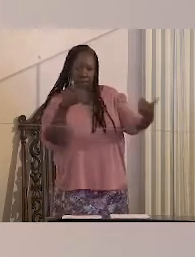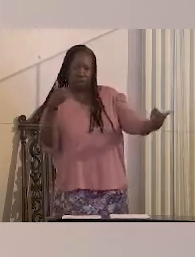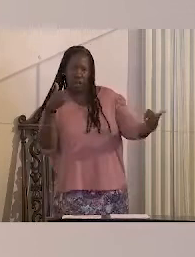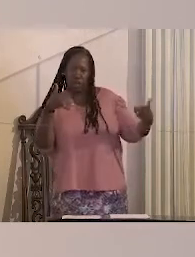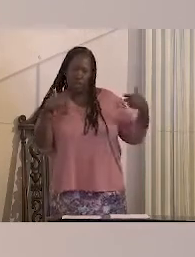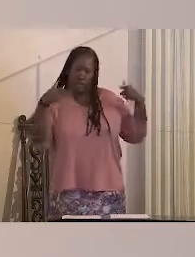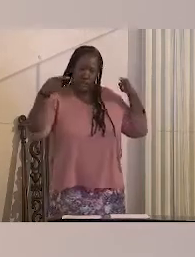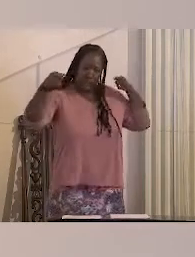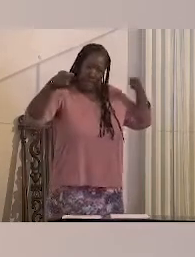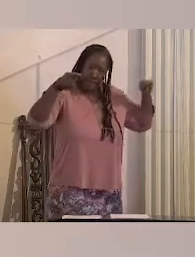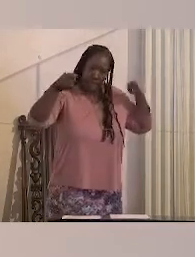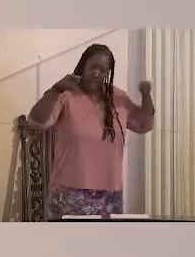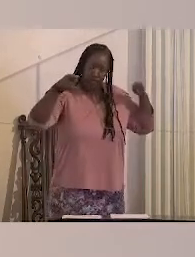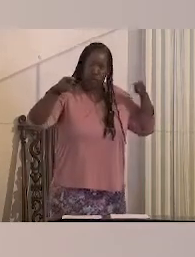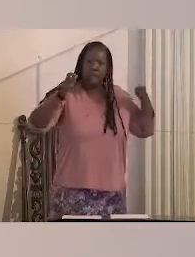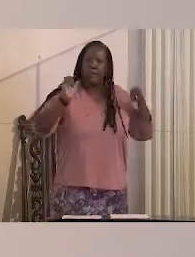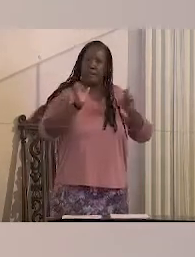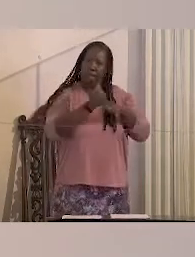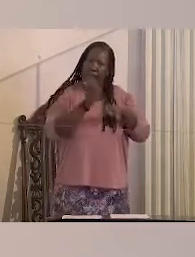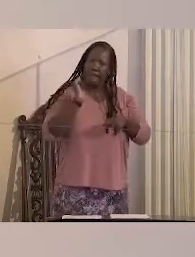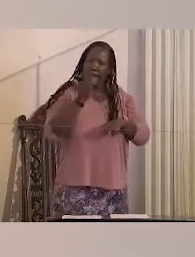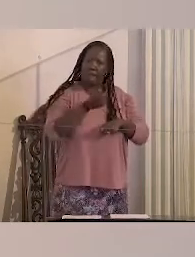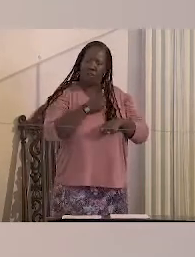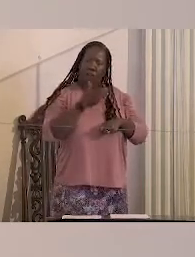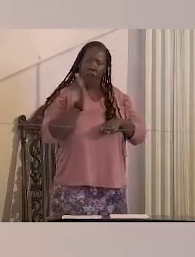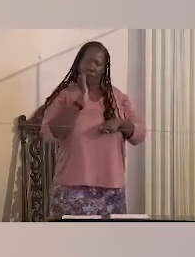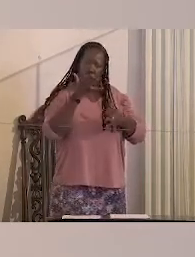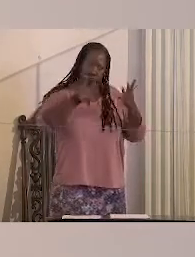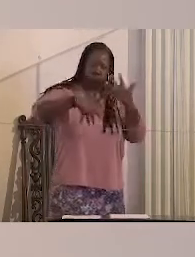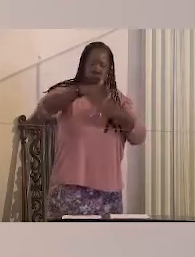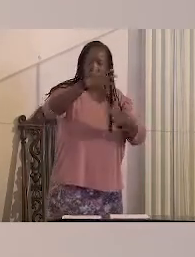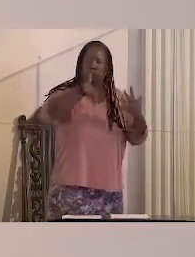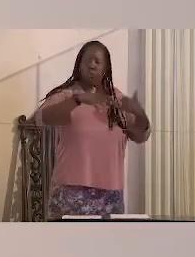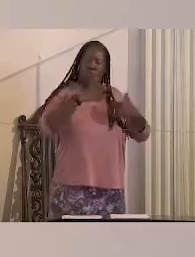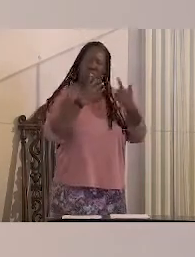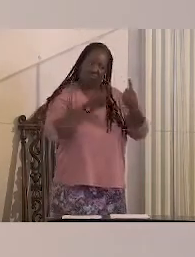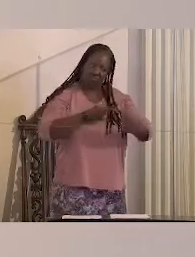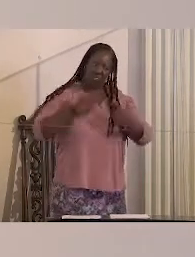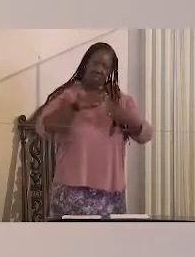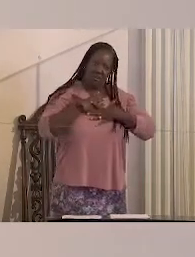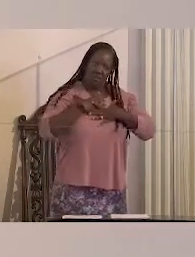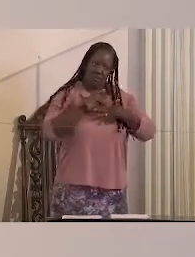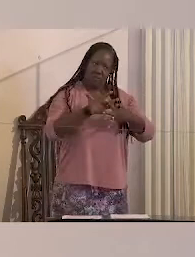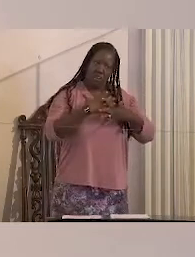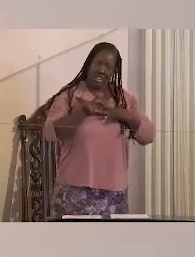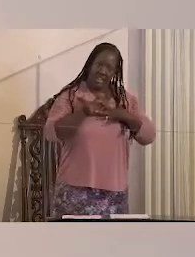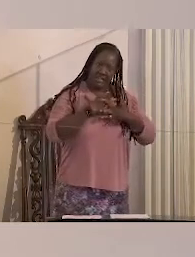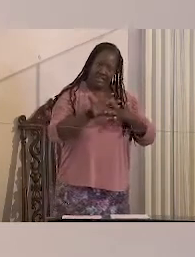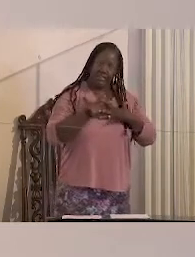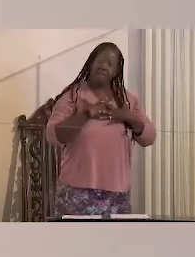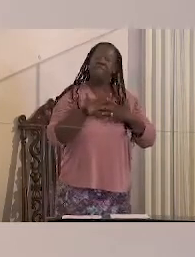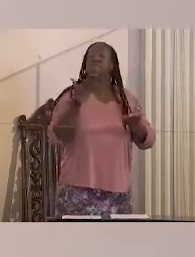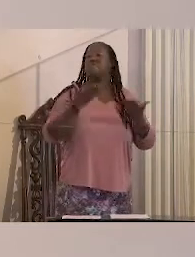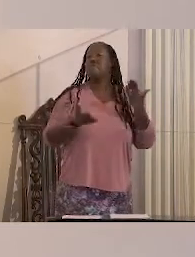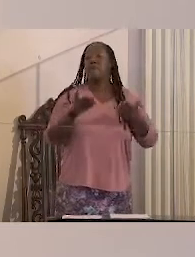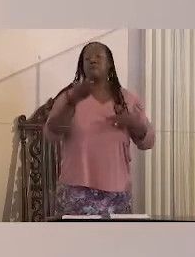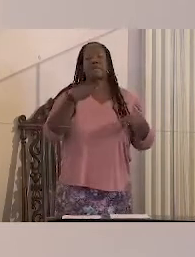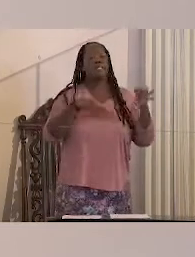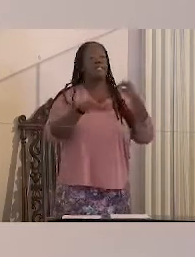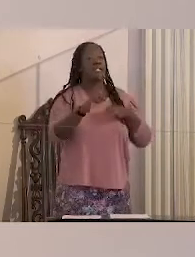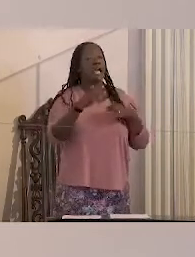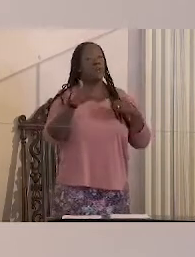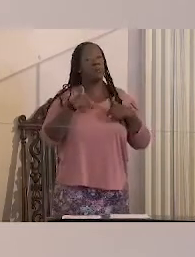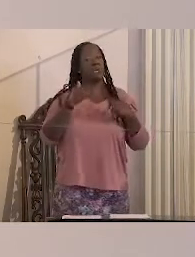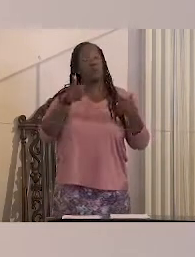and making our atmosphere unbreathable, we might instead practice